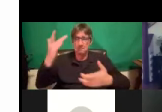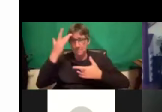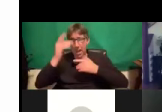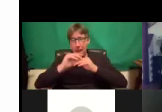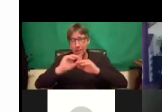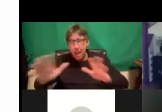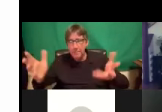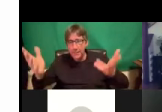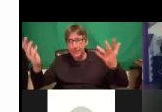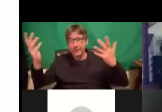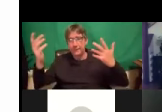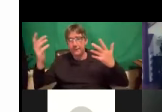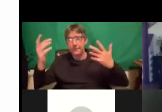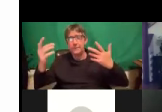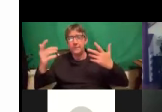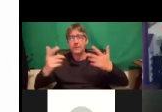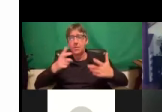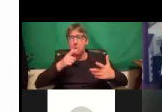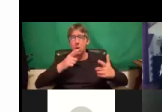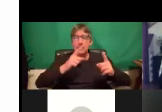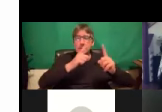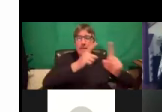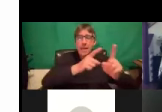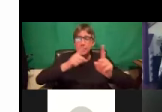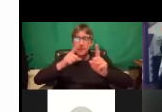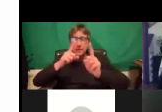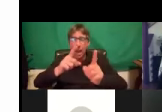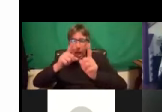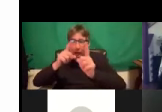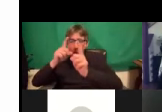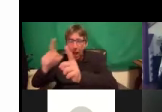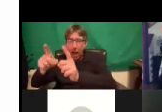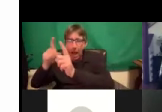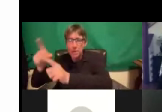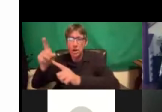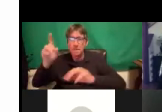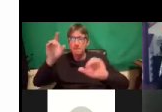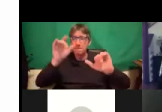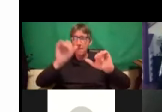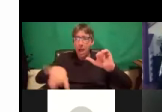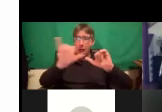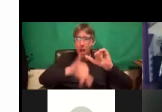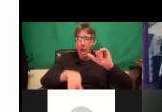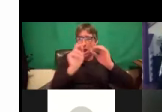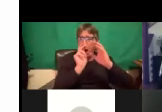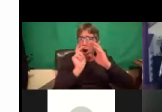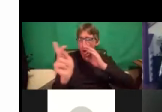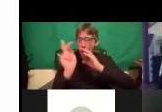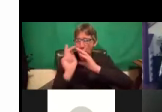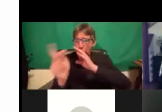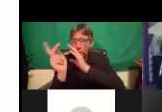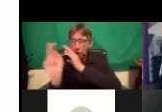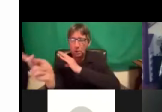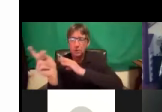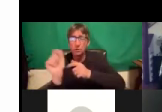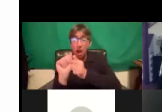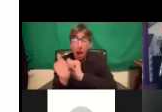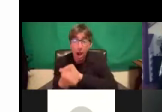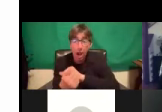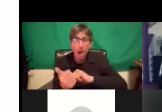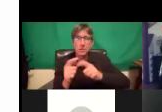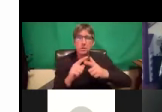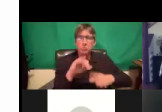have origin and destination patterns changed? Are people trying to go to new places they weren't before? Are jobs in new places? Are homes in new places? And make sure